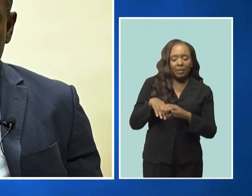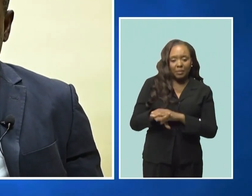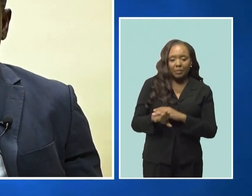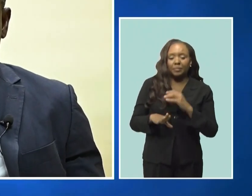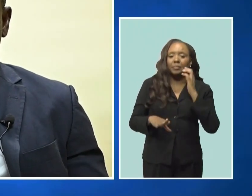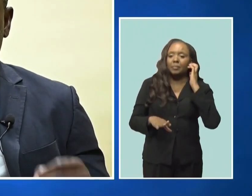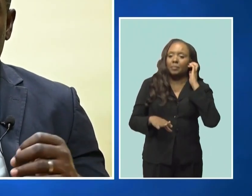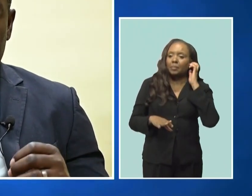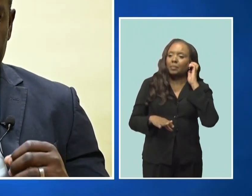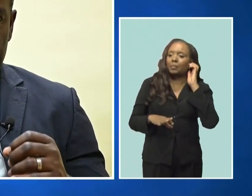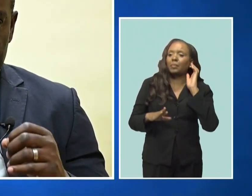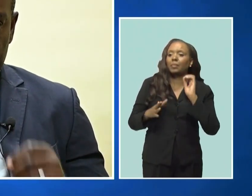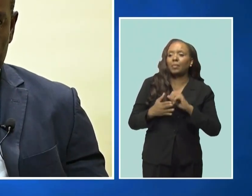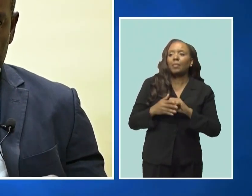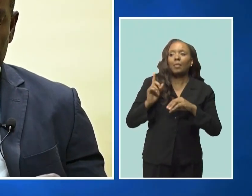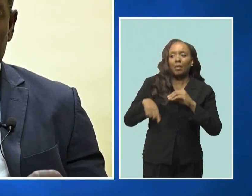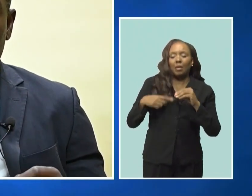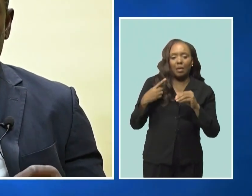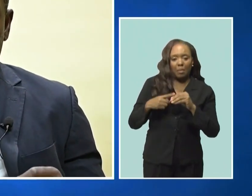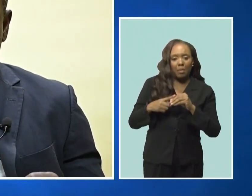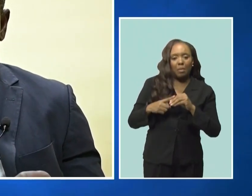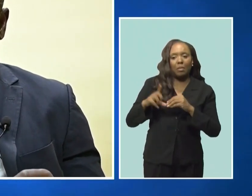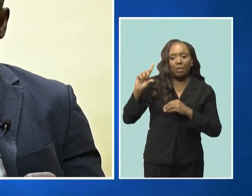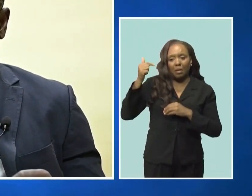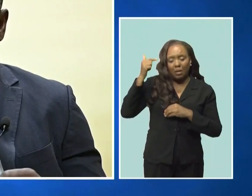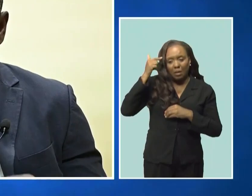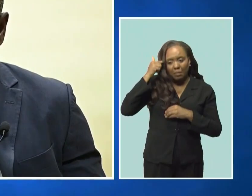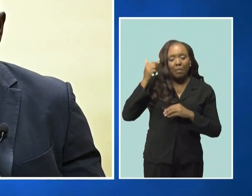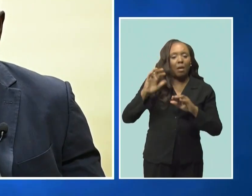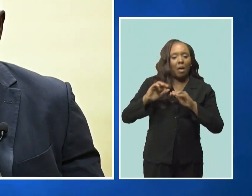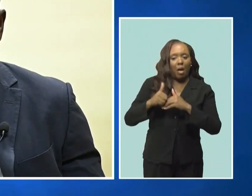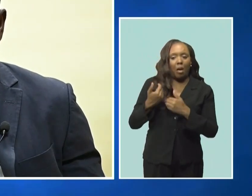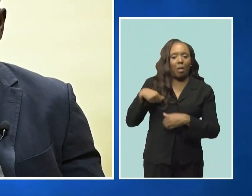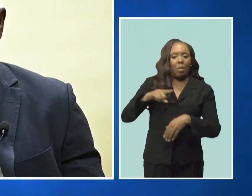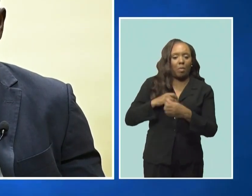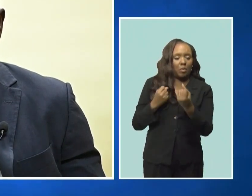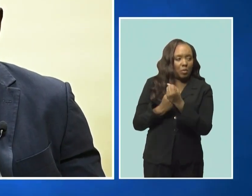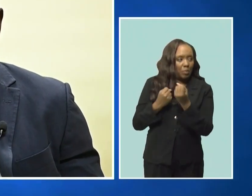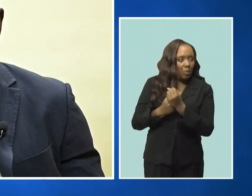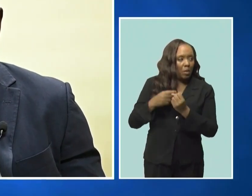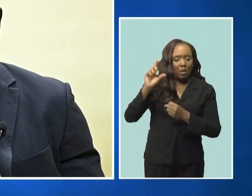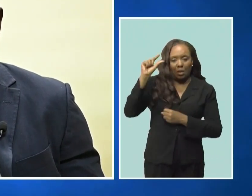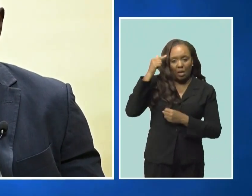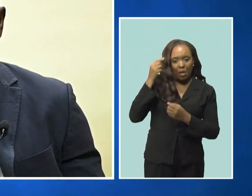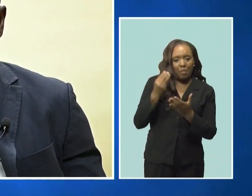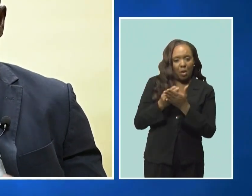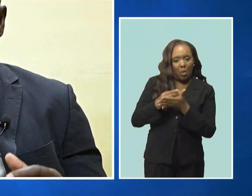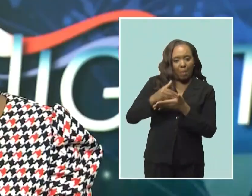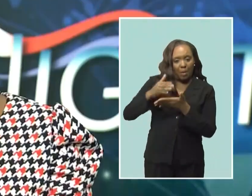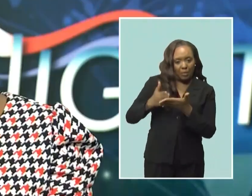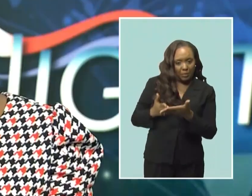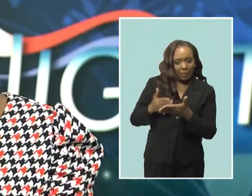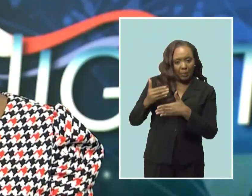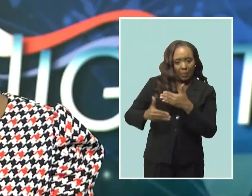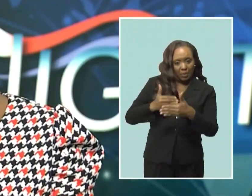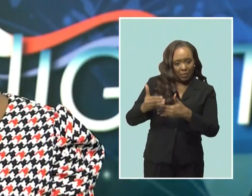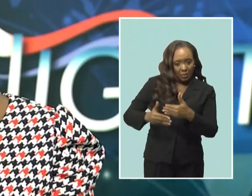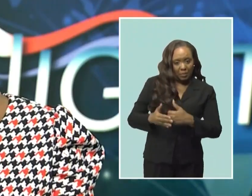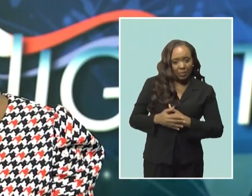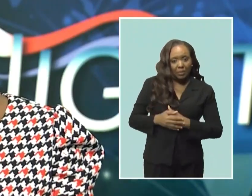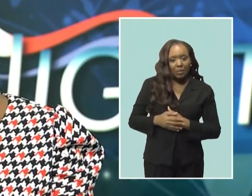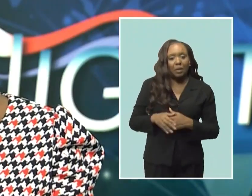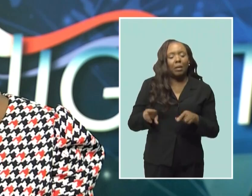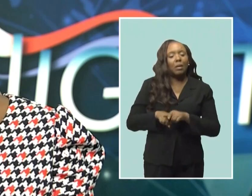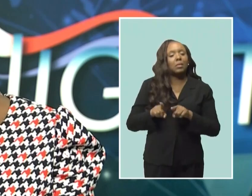the basis of what the government has done in order to support the government's budget process. And Minister